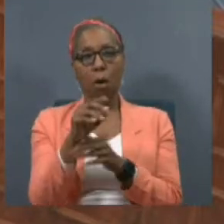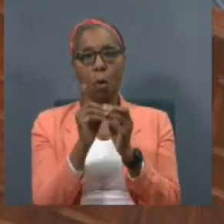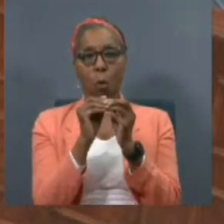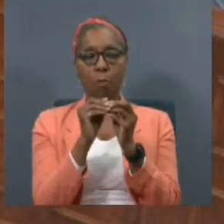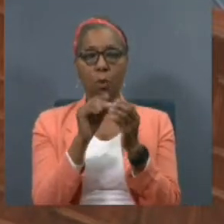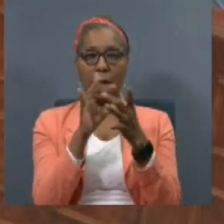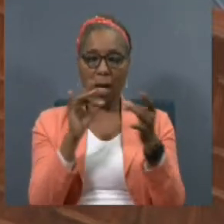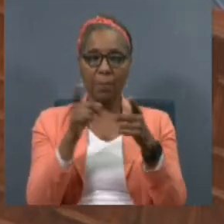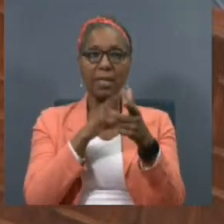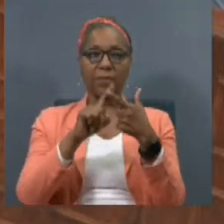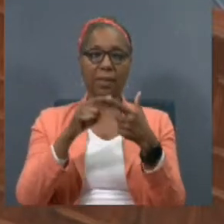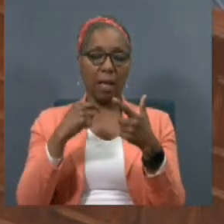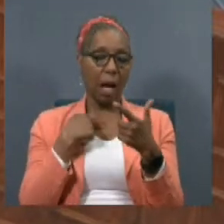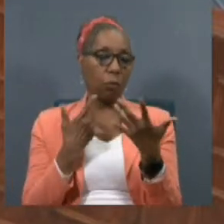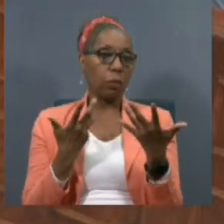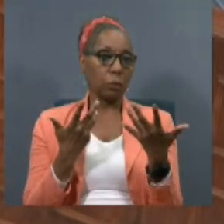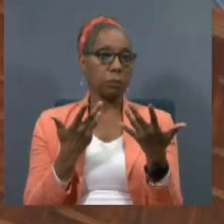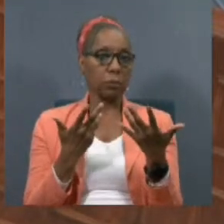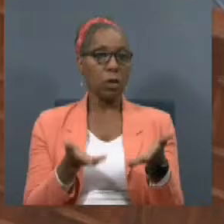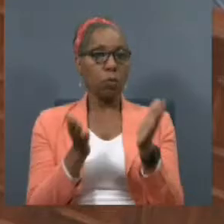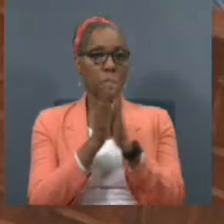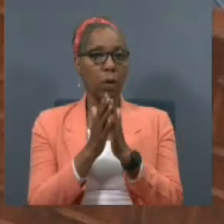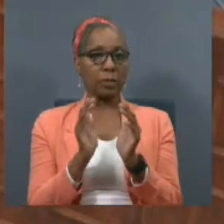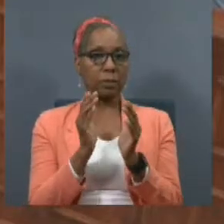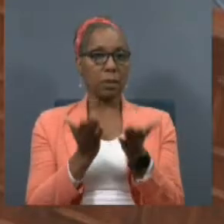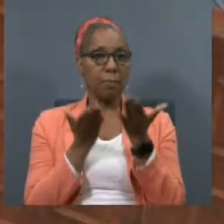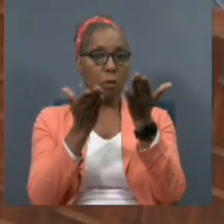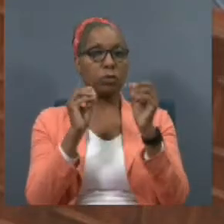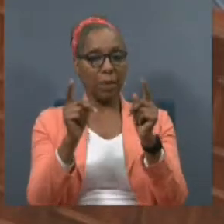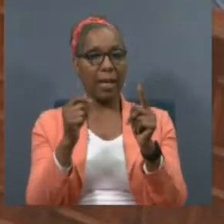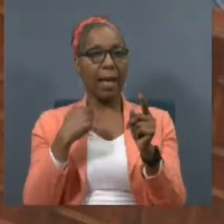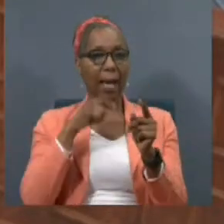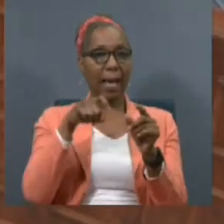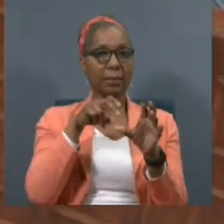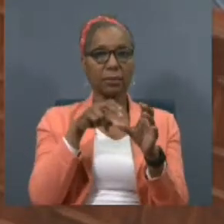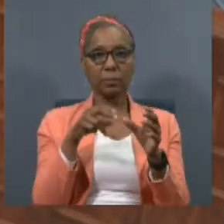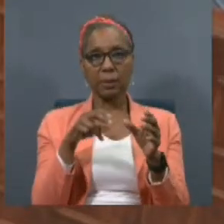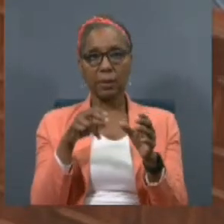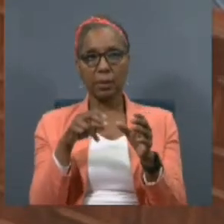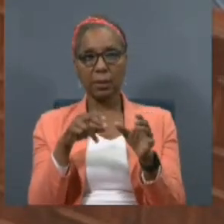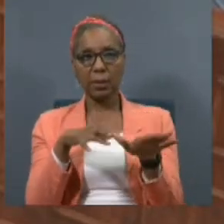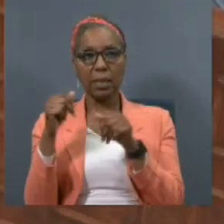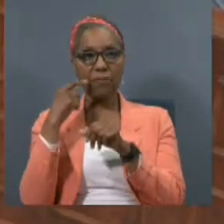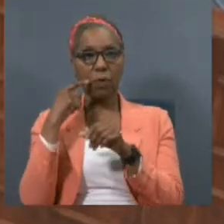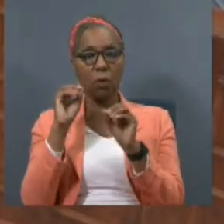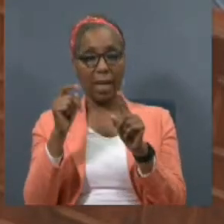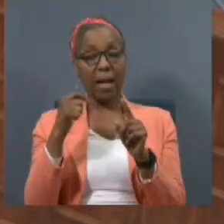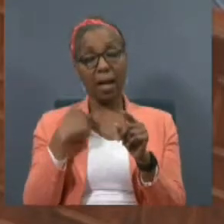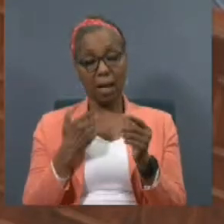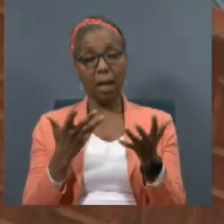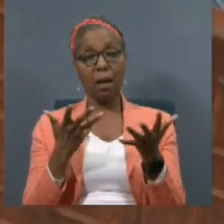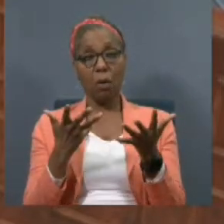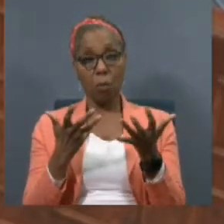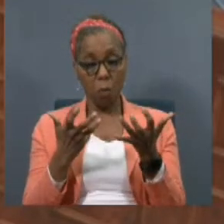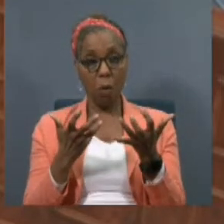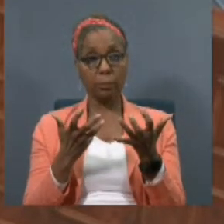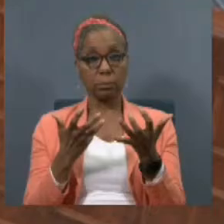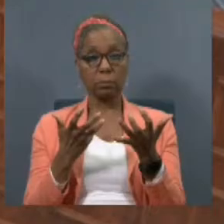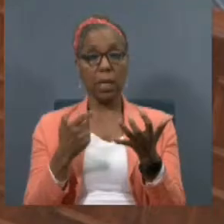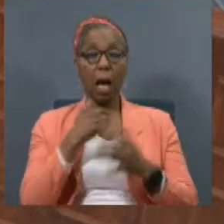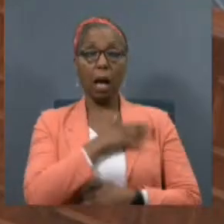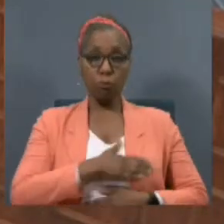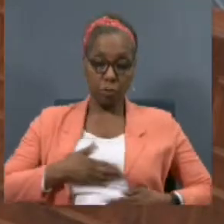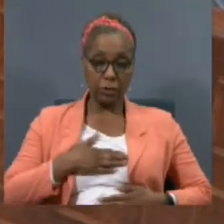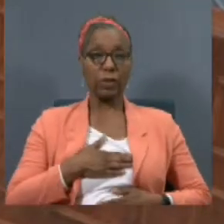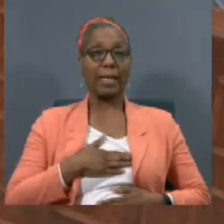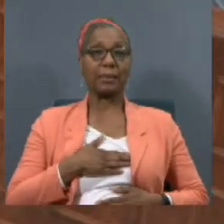motion. Chairman had to step out for just a second. I would very much appreciate in